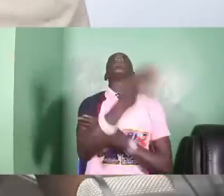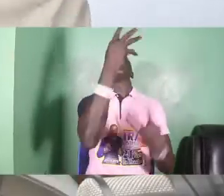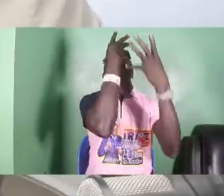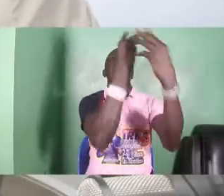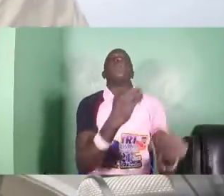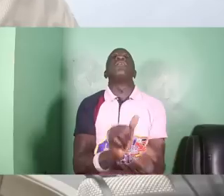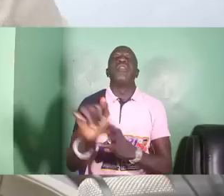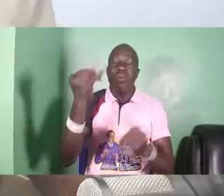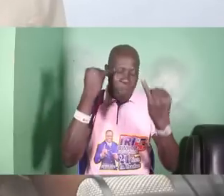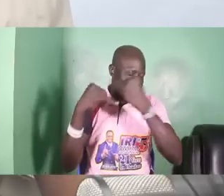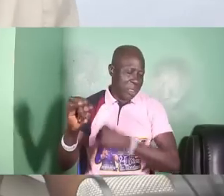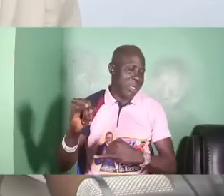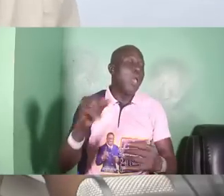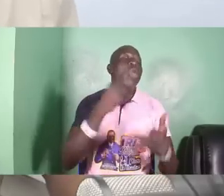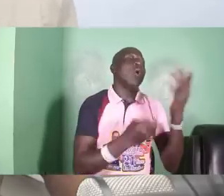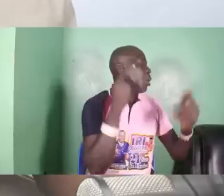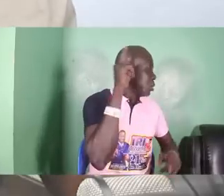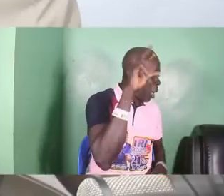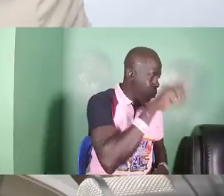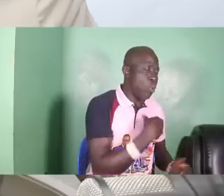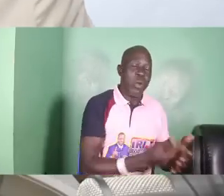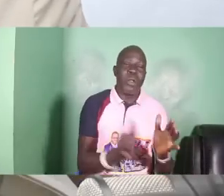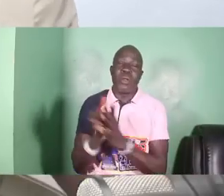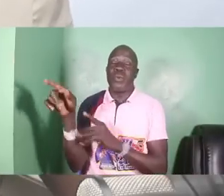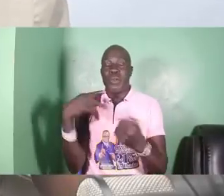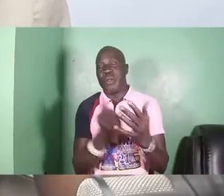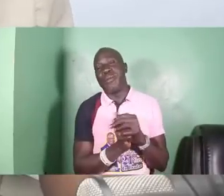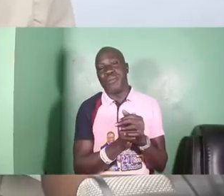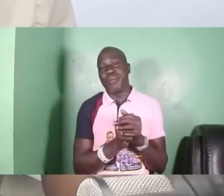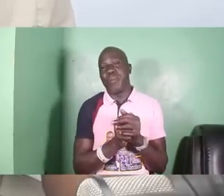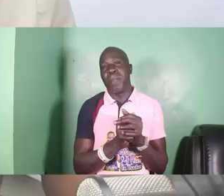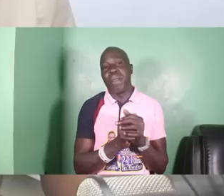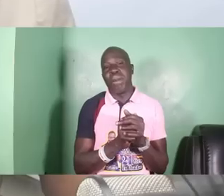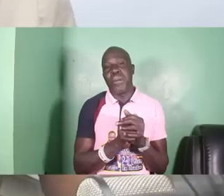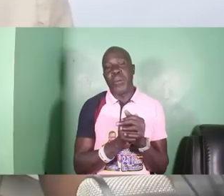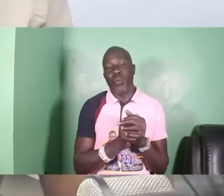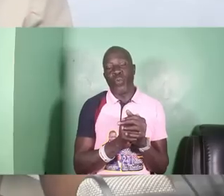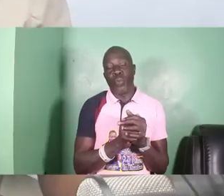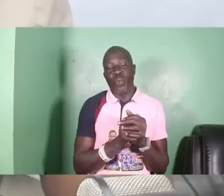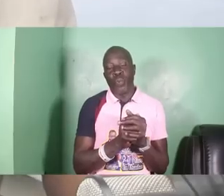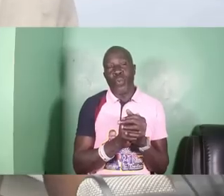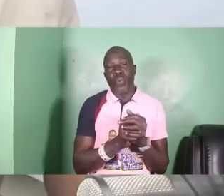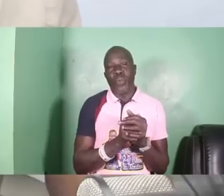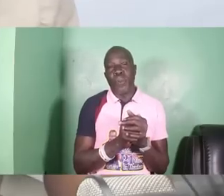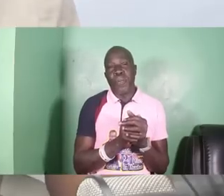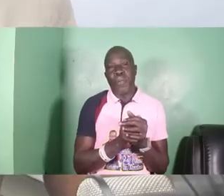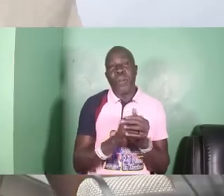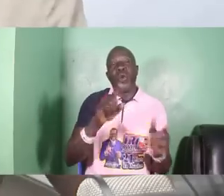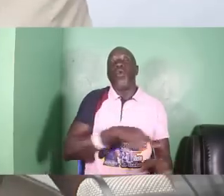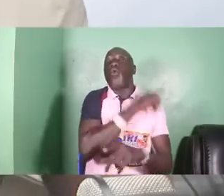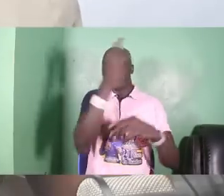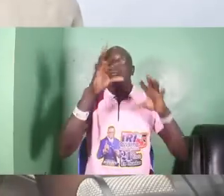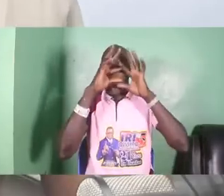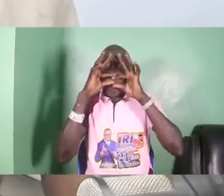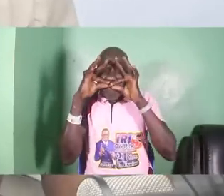I see. God is intervene for. Ever bless you. Ever carry for me. Read for me. Ni saki fruit ni le no nigbati iyan mu when